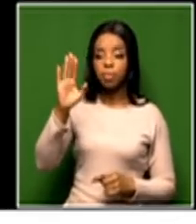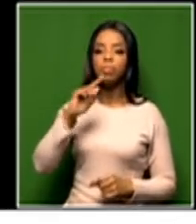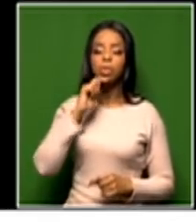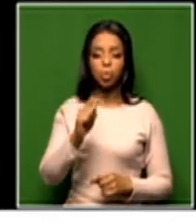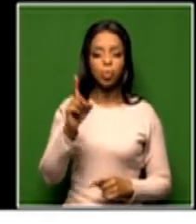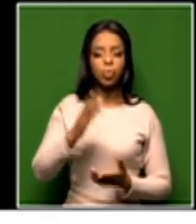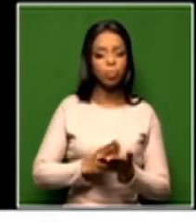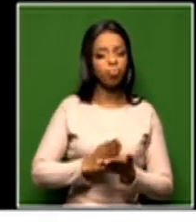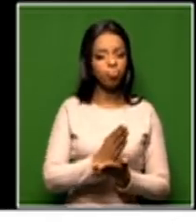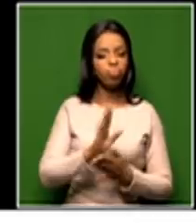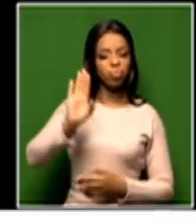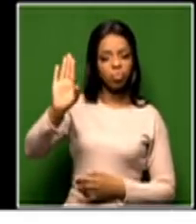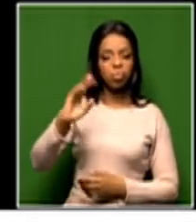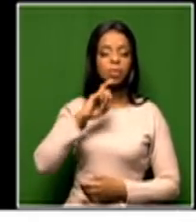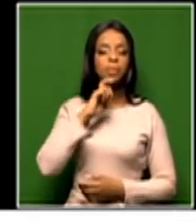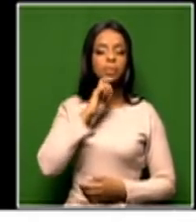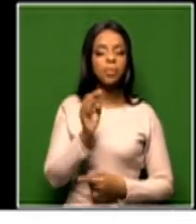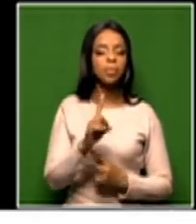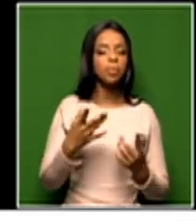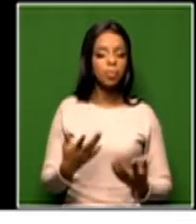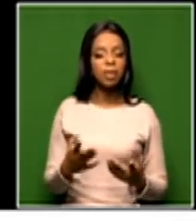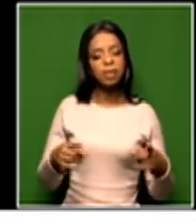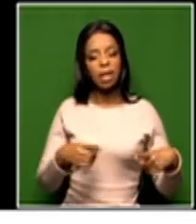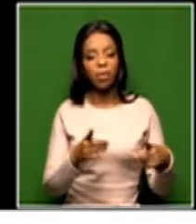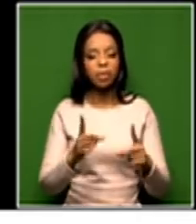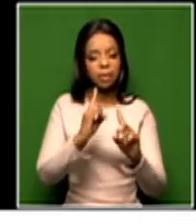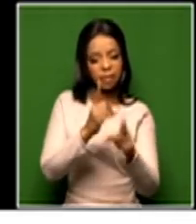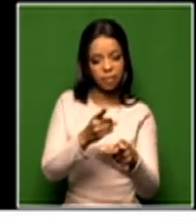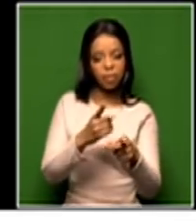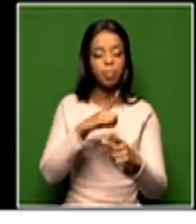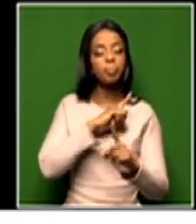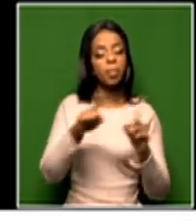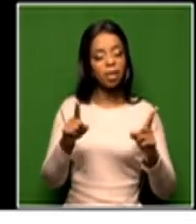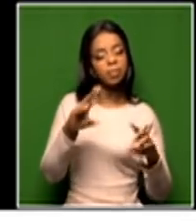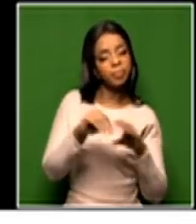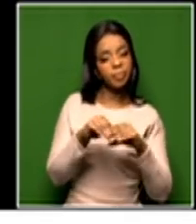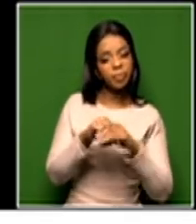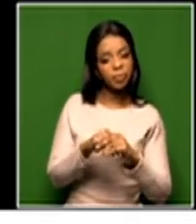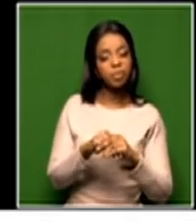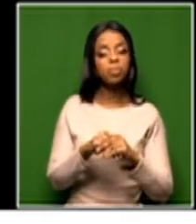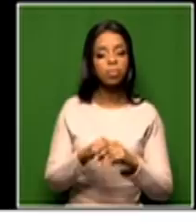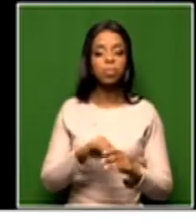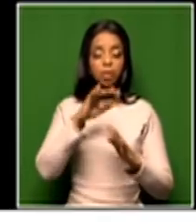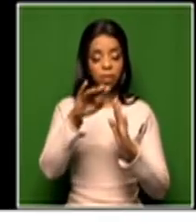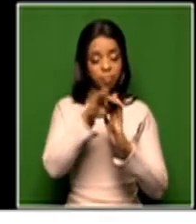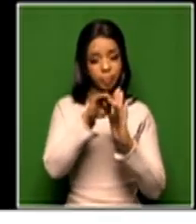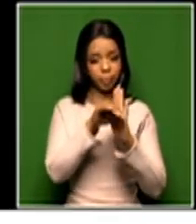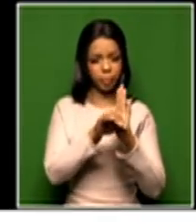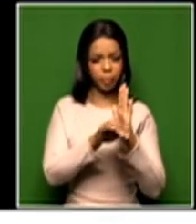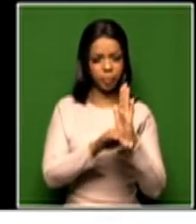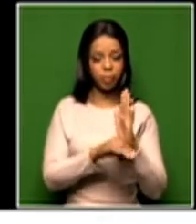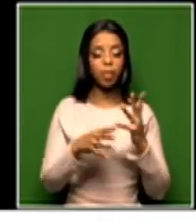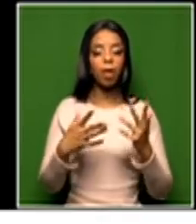within her right to issue a directive, but it's the content and the very prescriptive nature of